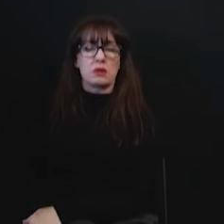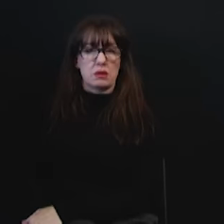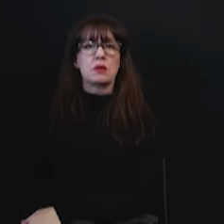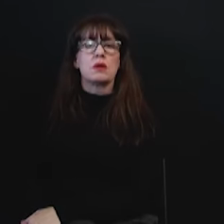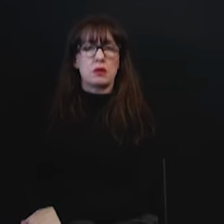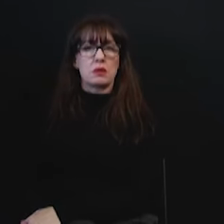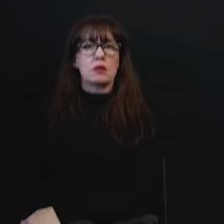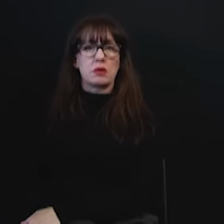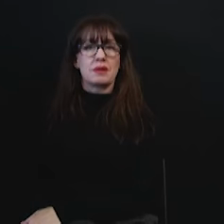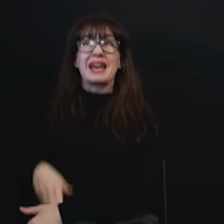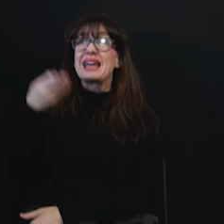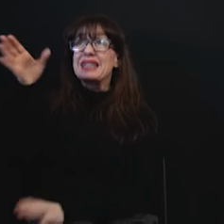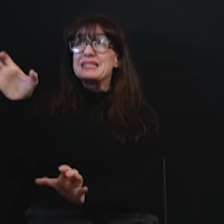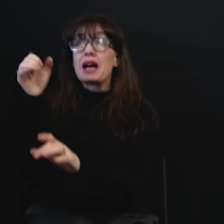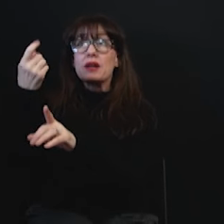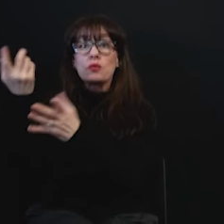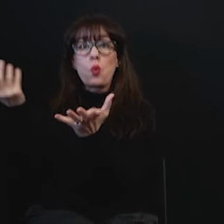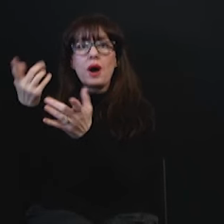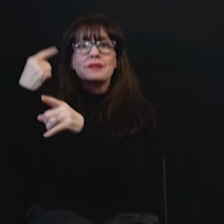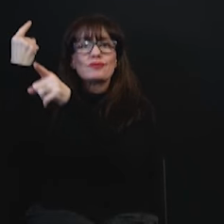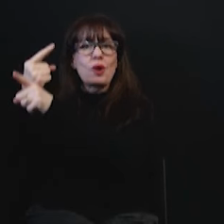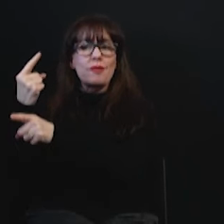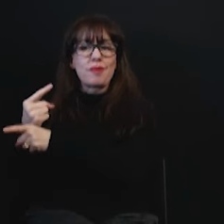And he does what is right.